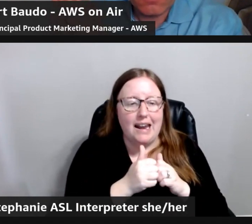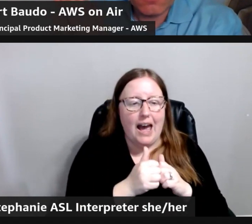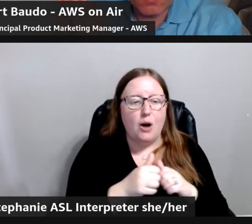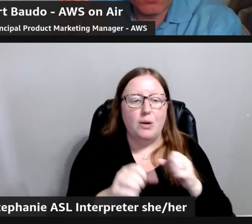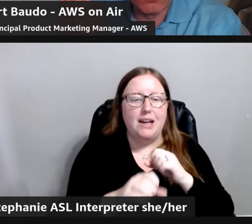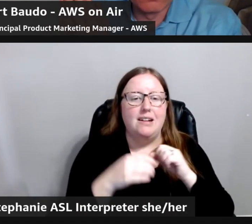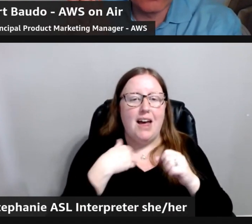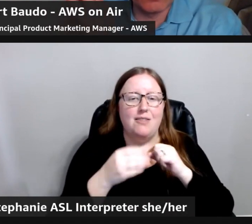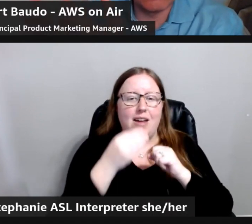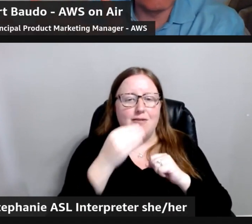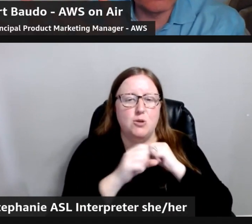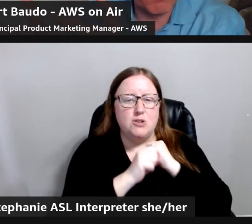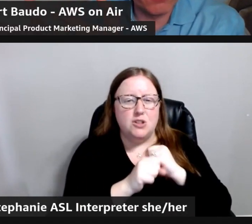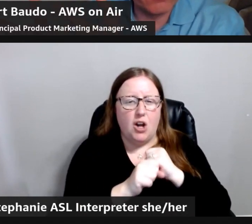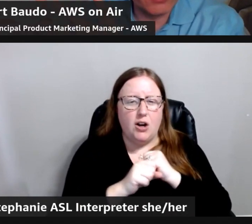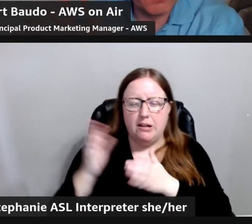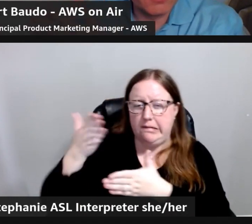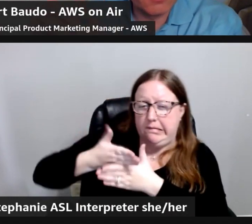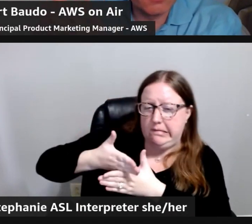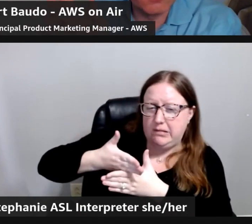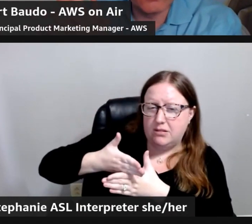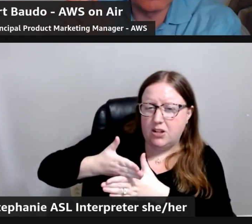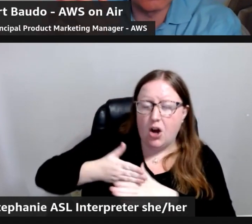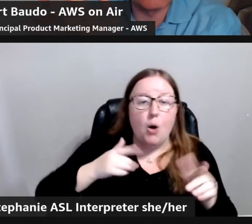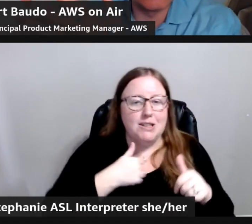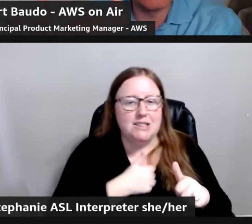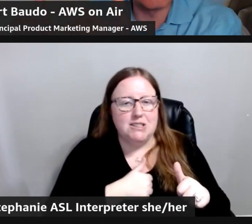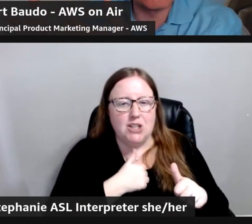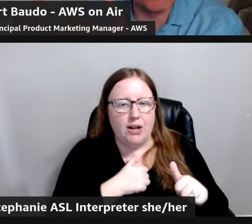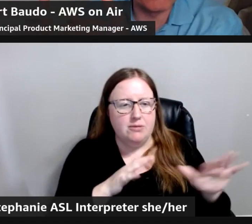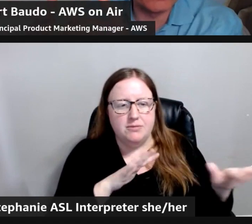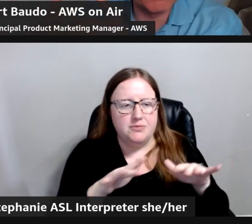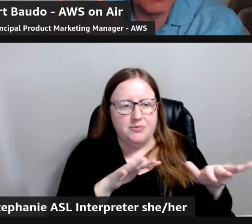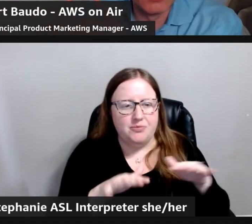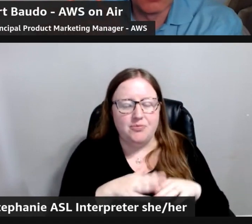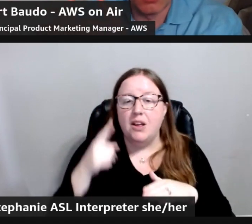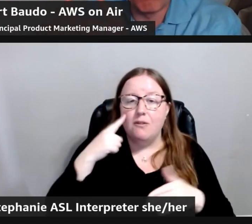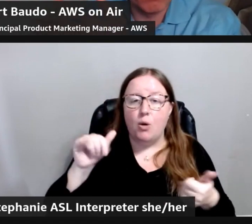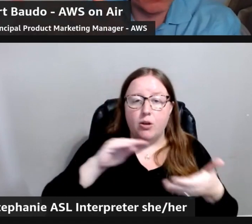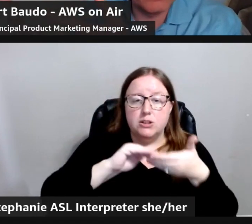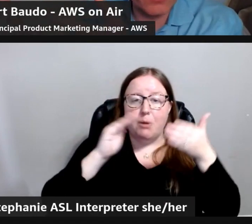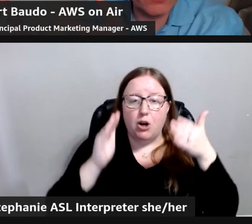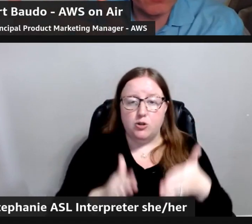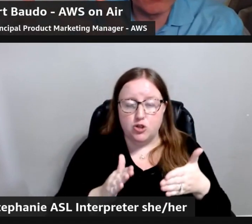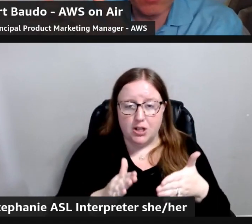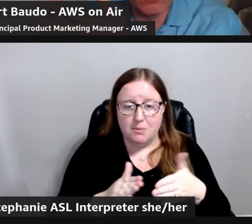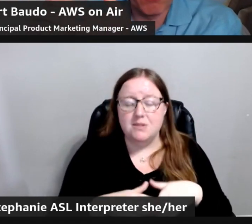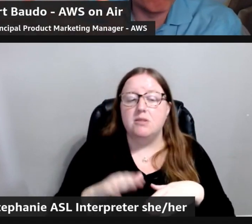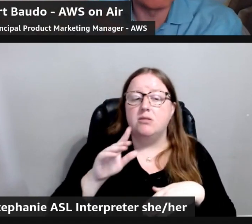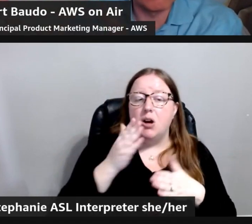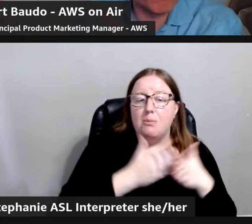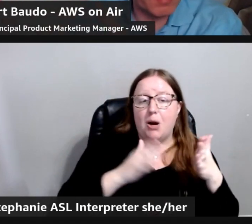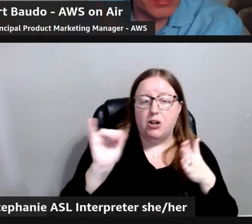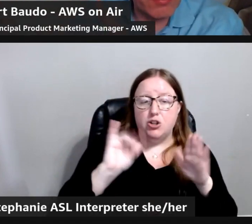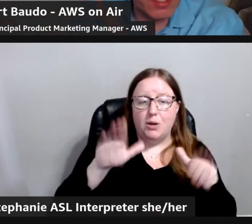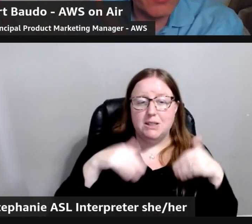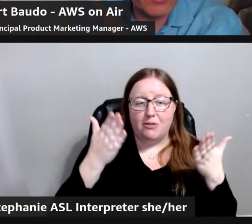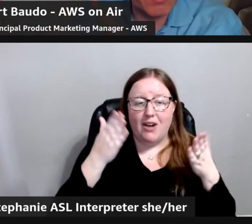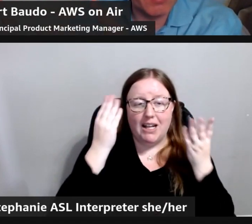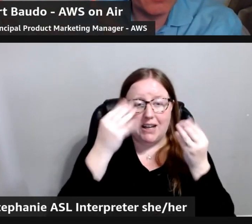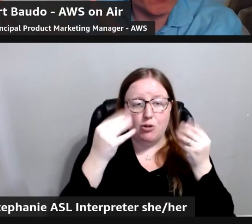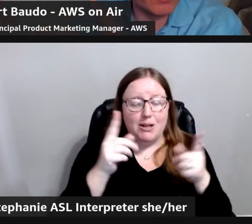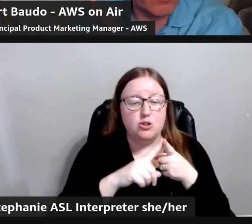security. And then finally, we're doing a lot of work on. Sorry, Nelson, and in those partnerships, part of that is also, providing that information out